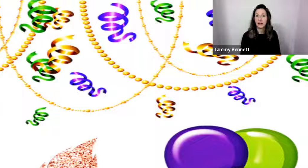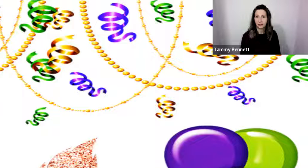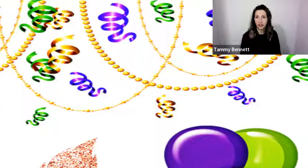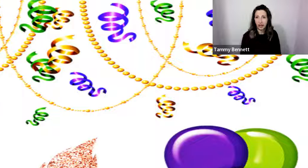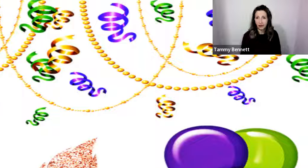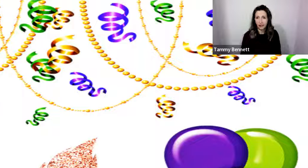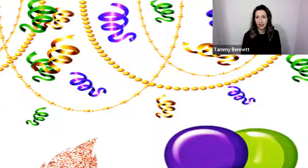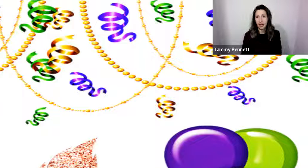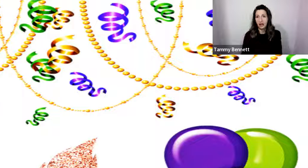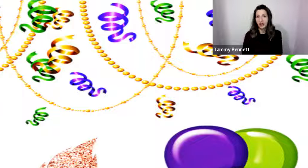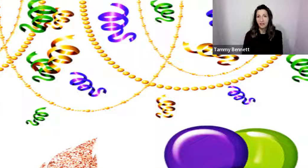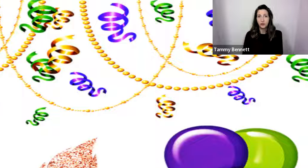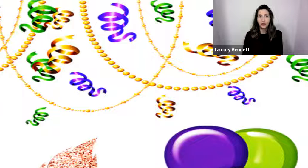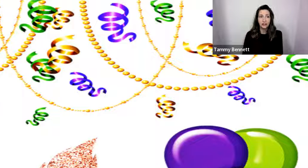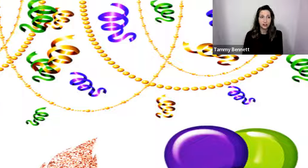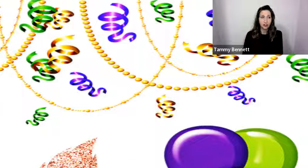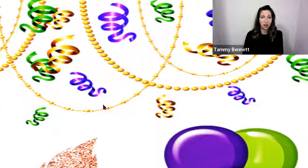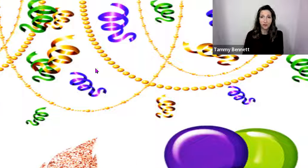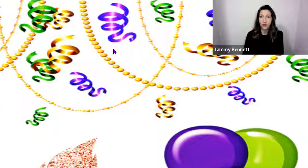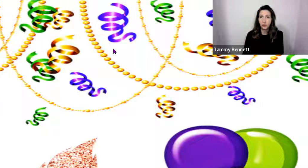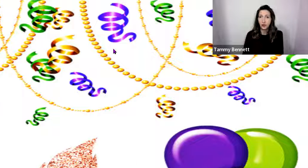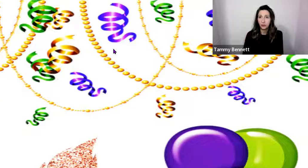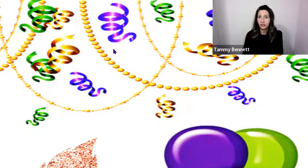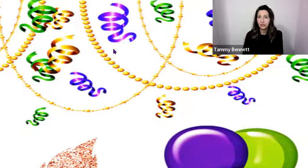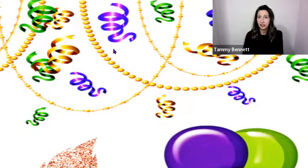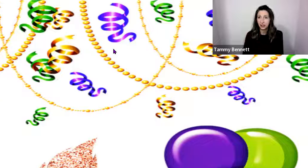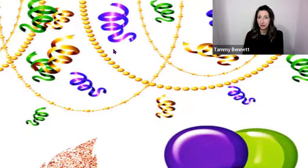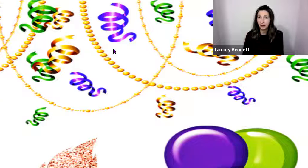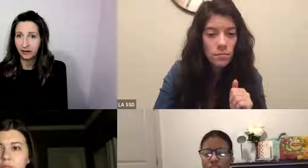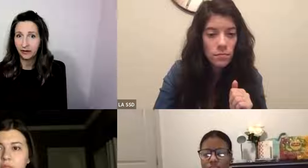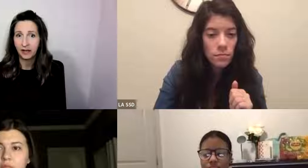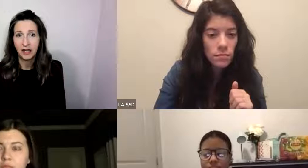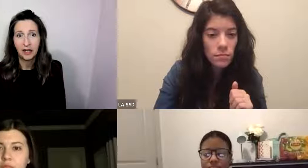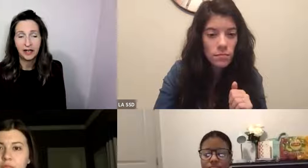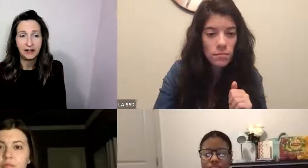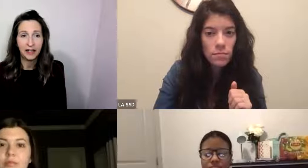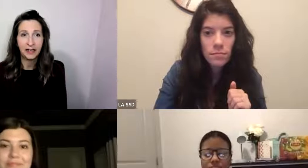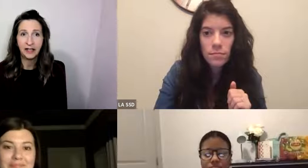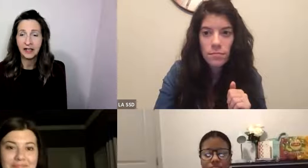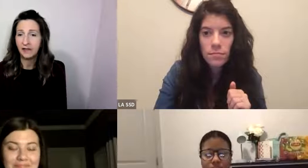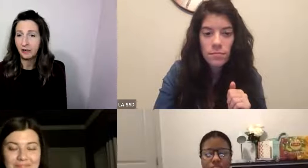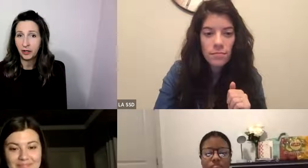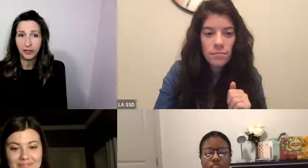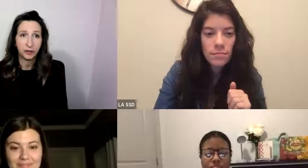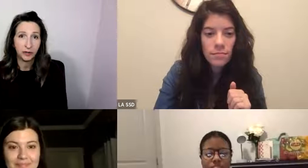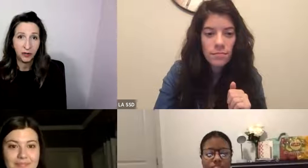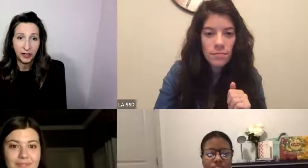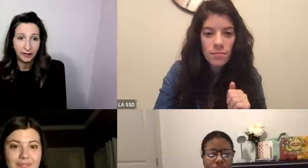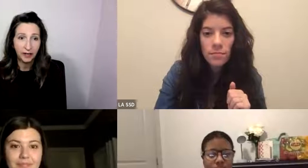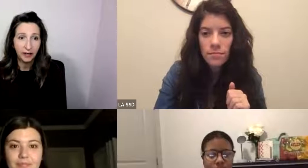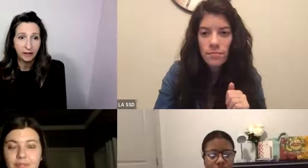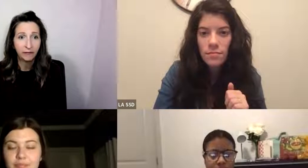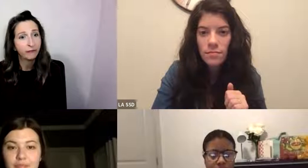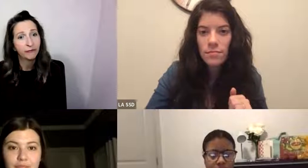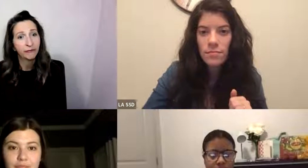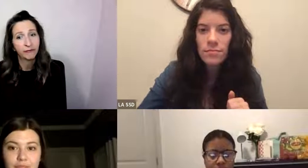And Dr. Delgado said, Alla, if you want to turn off the PowerPoint, we can see each other better. And then if anybody wants to review